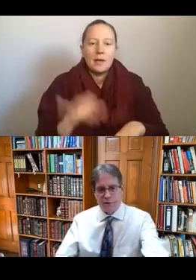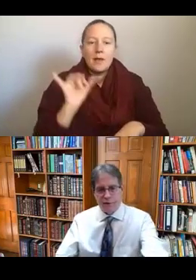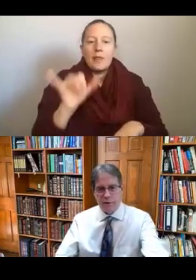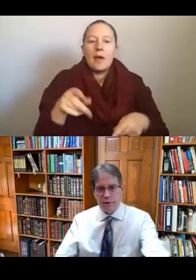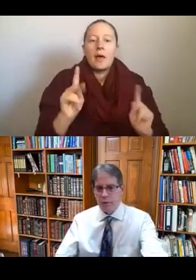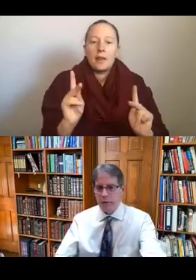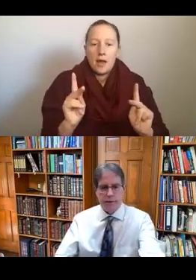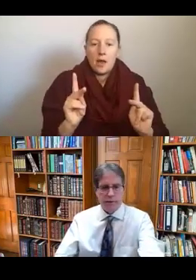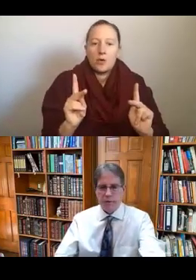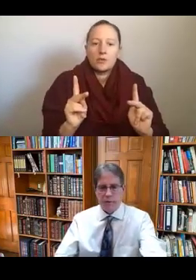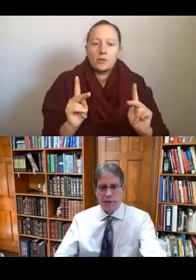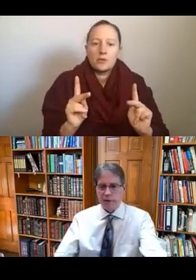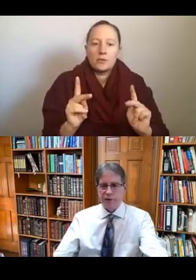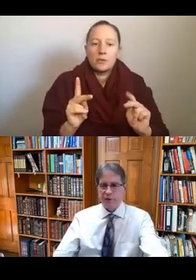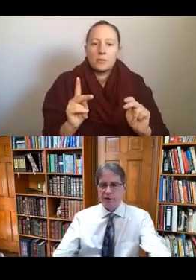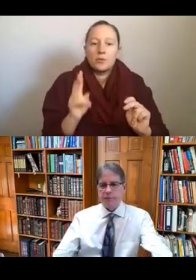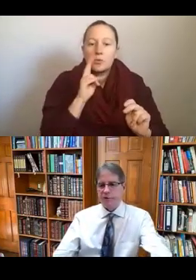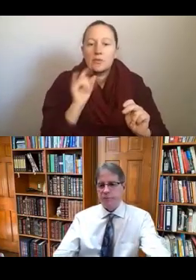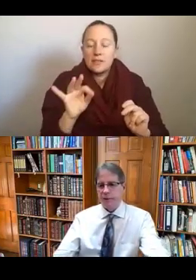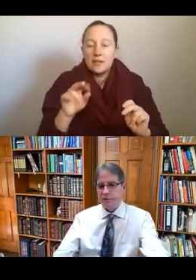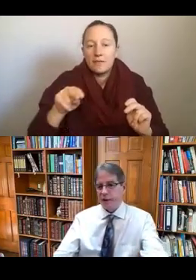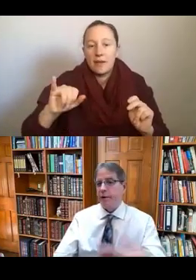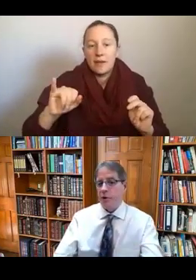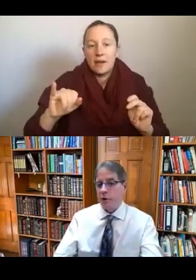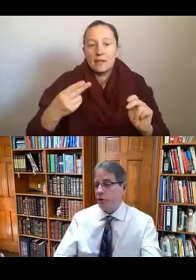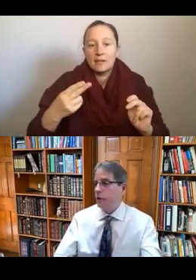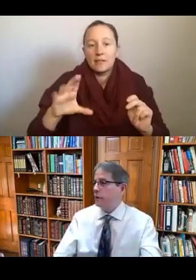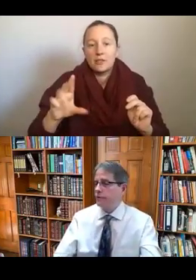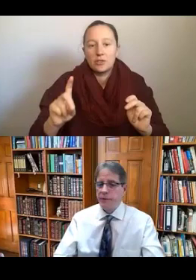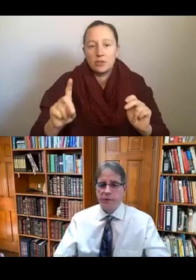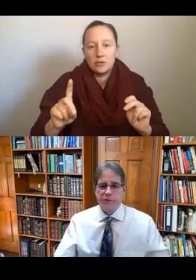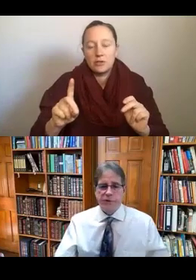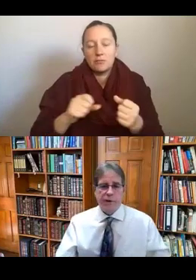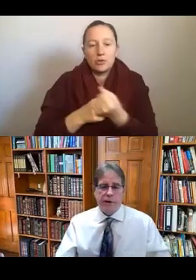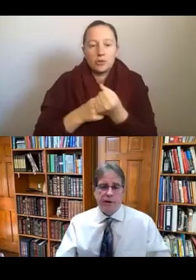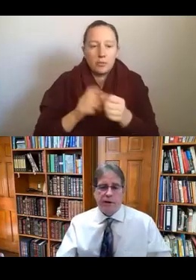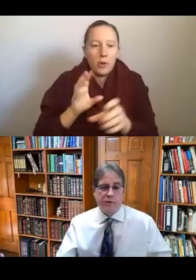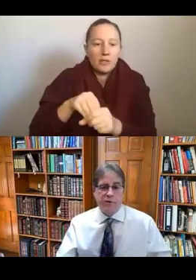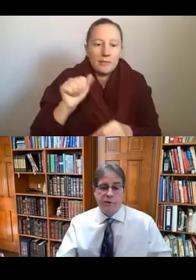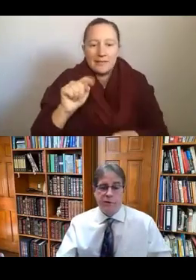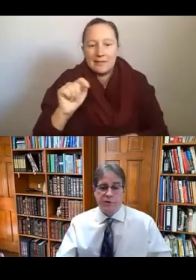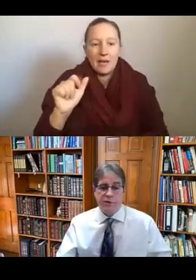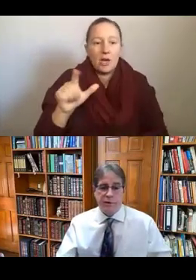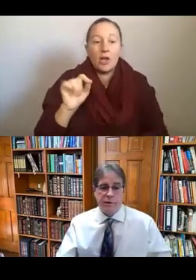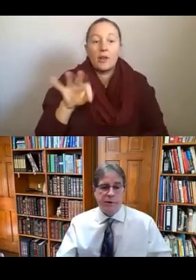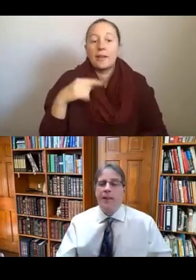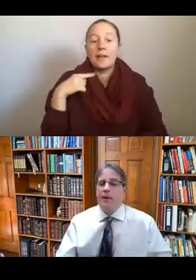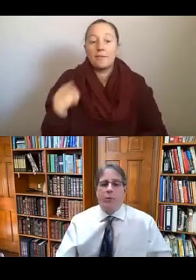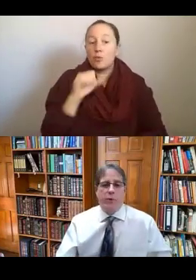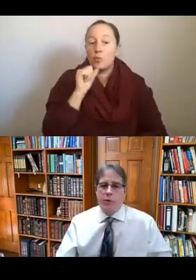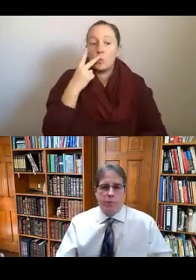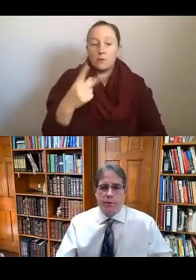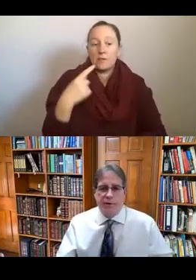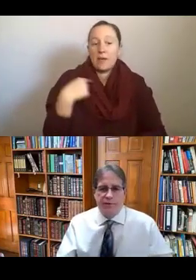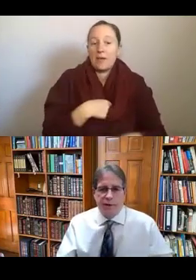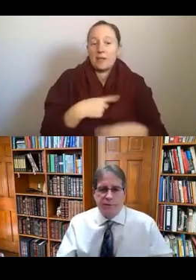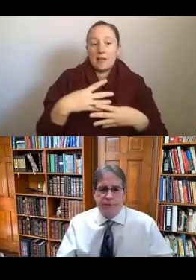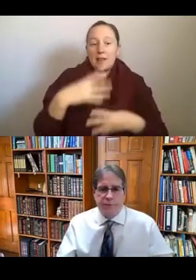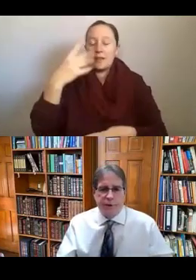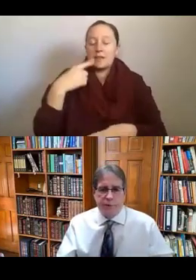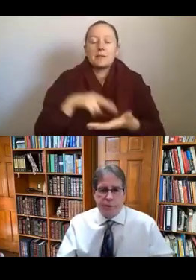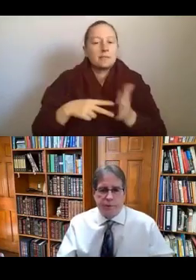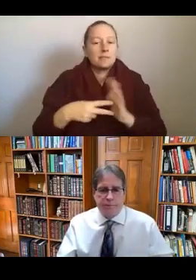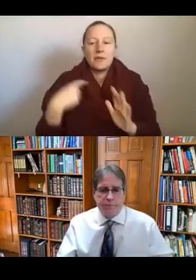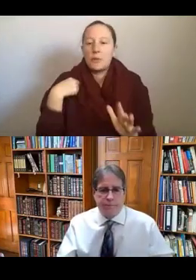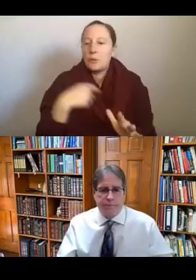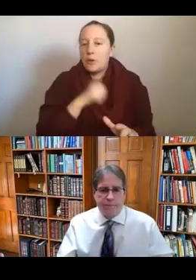you to see whether NICHD participates at all. If you don't see our institute listed there, we won't provide funding through